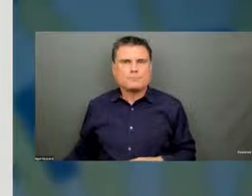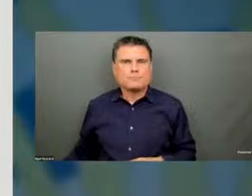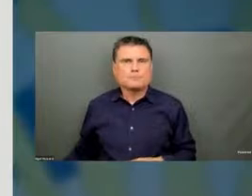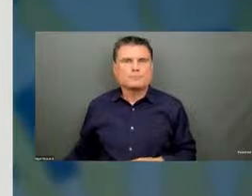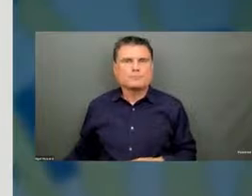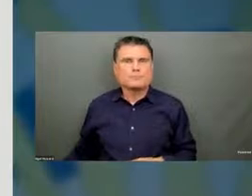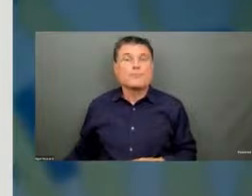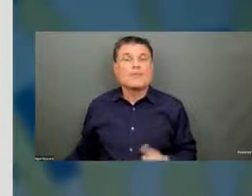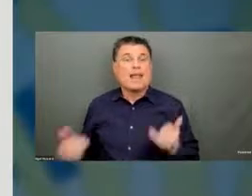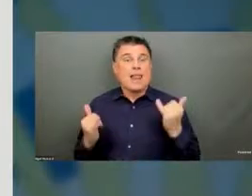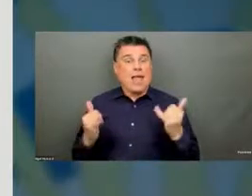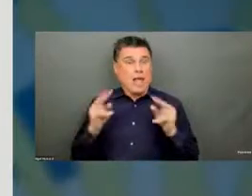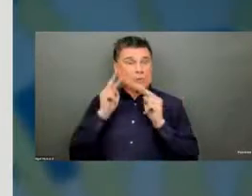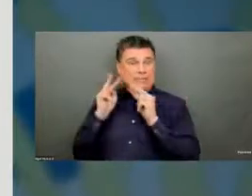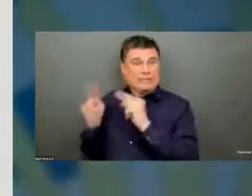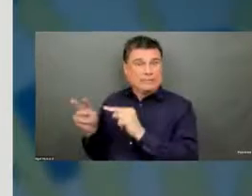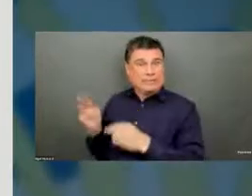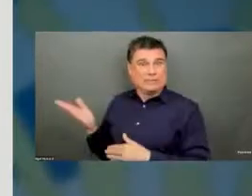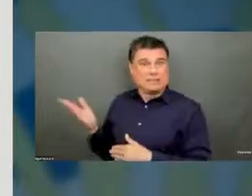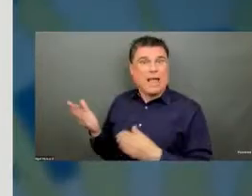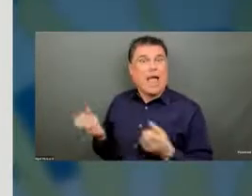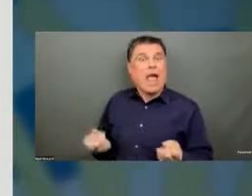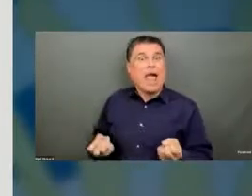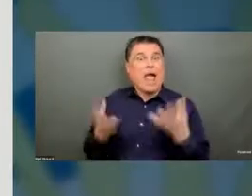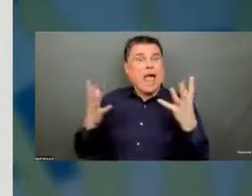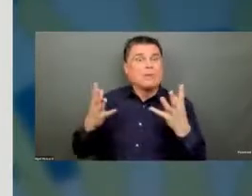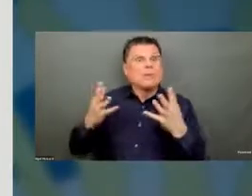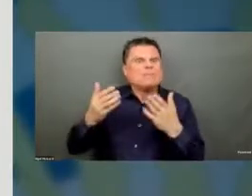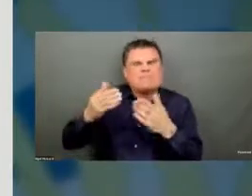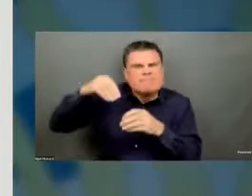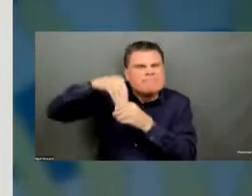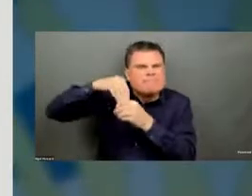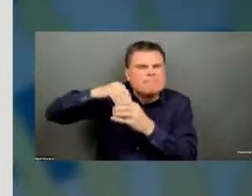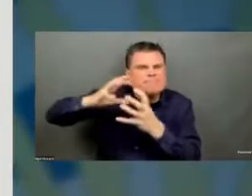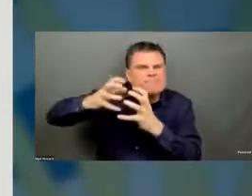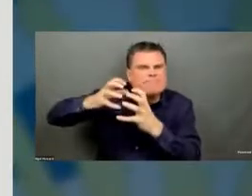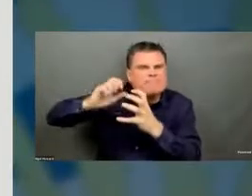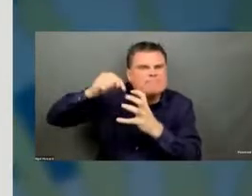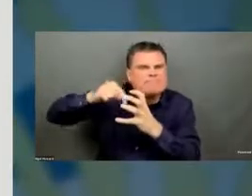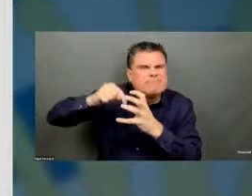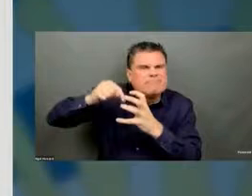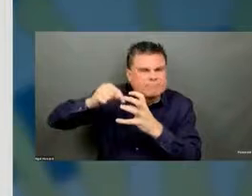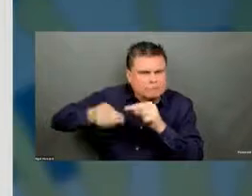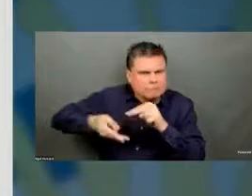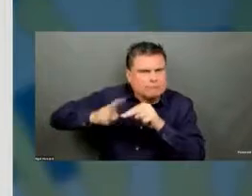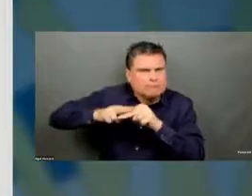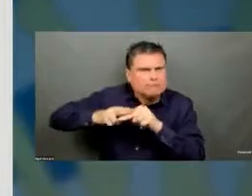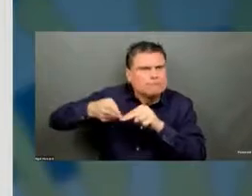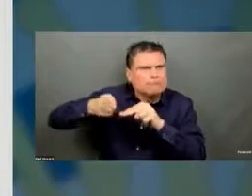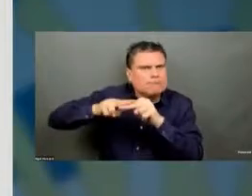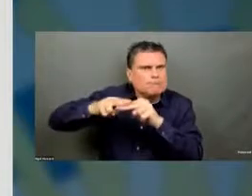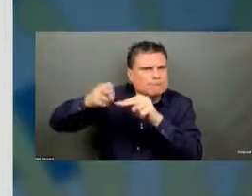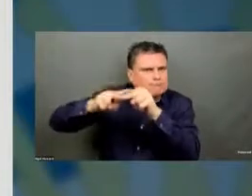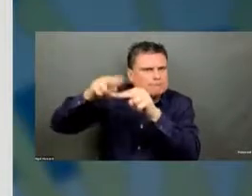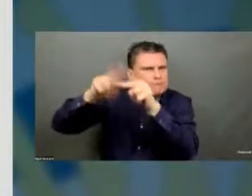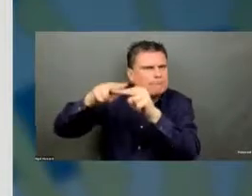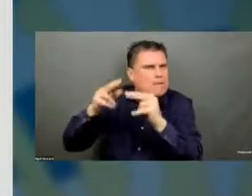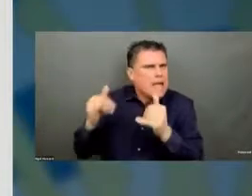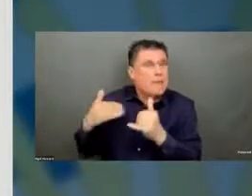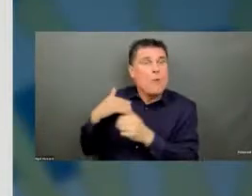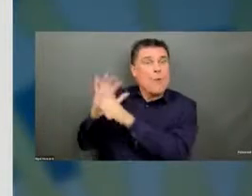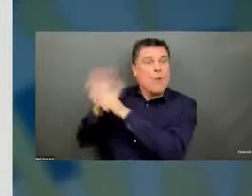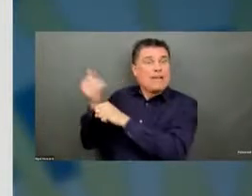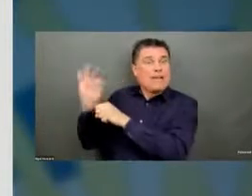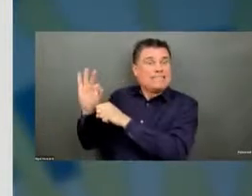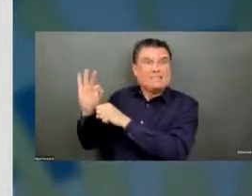numbers of cases that turn out to be transmitted are a variant of concern, and the most common one we have